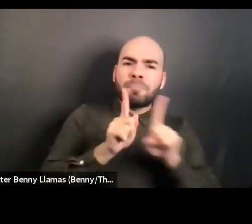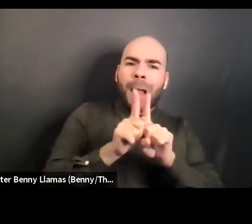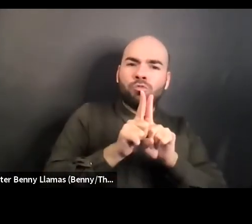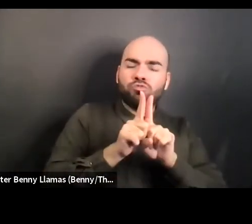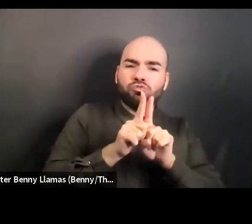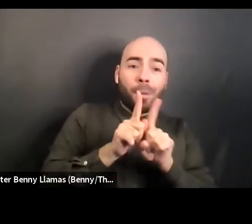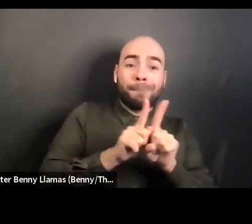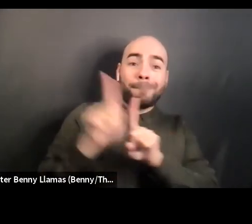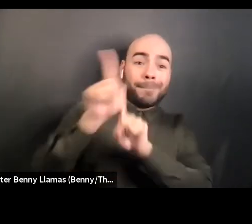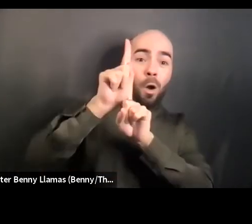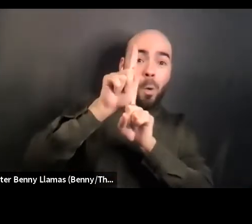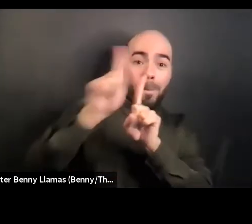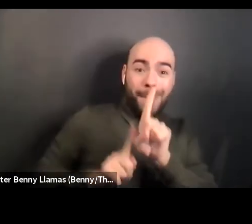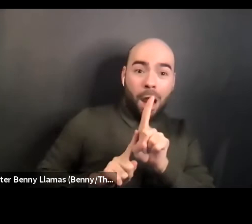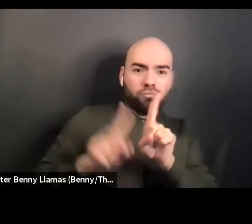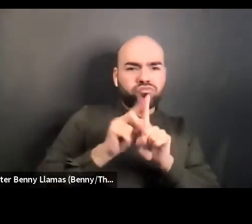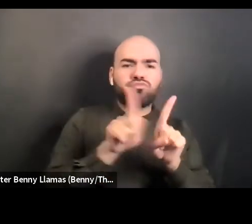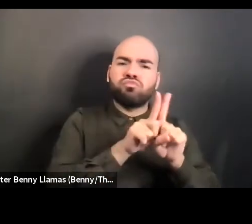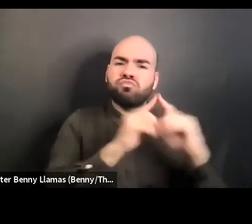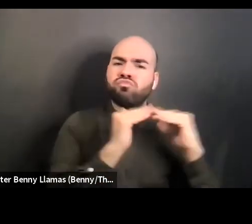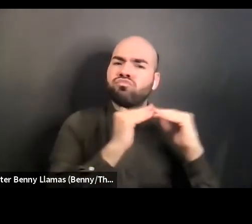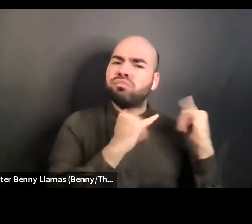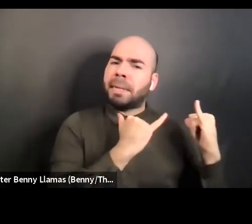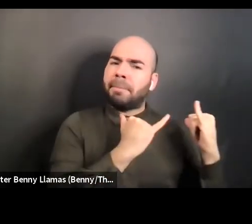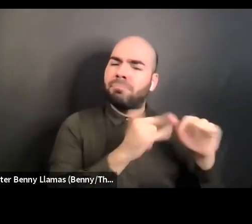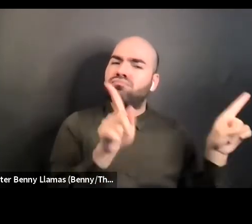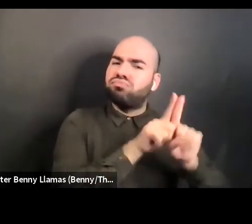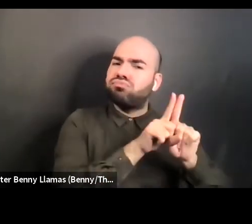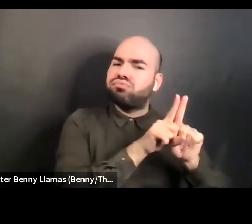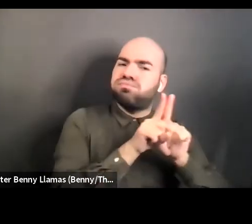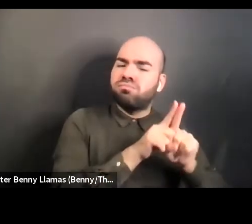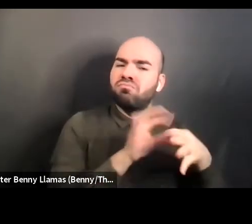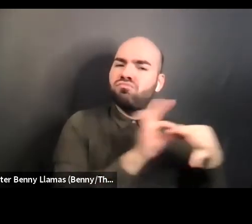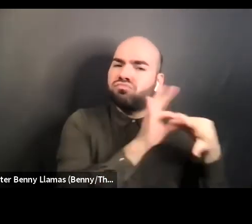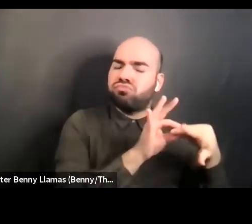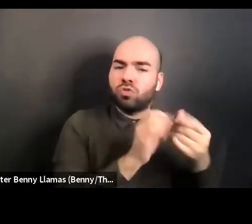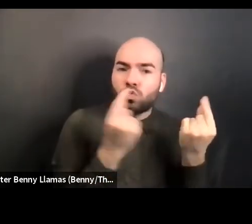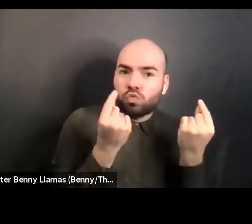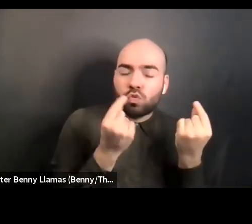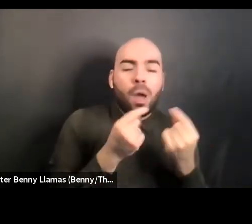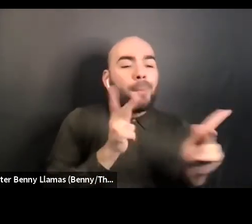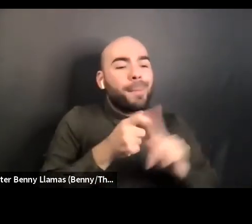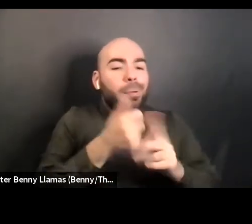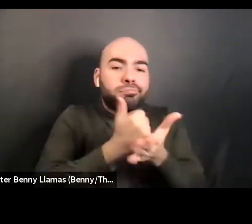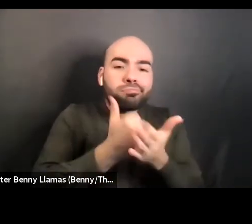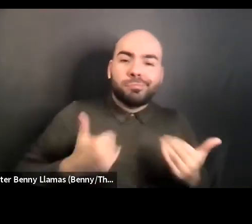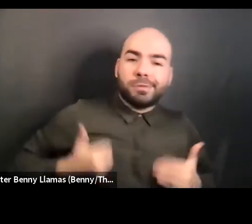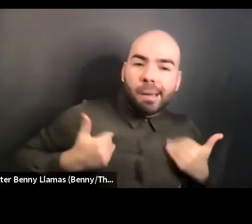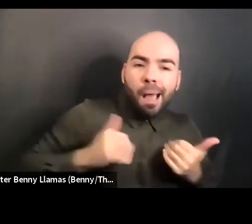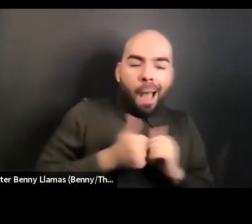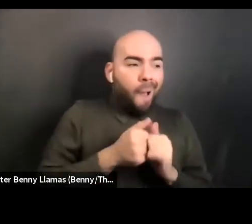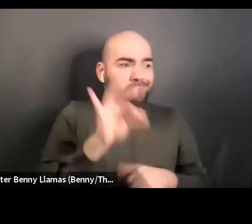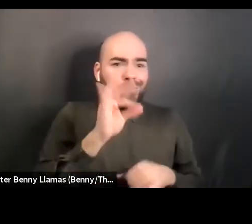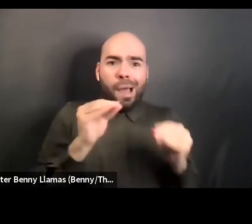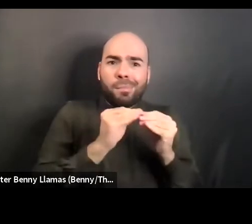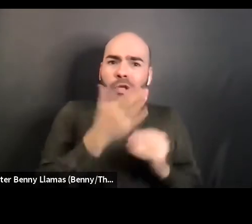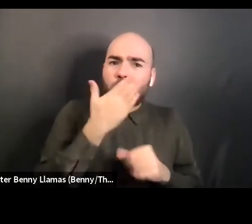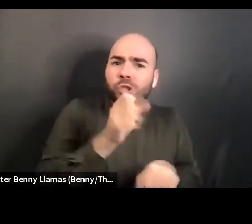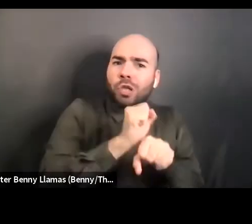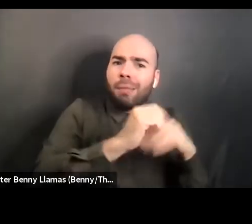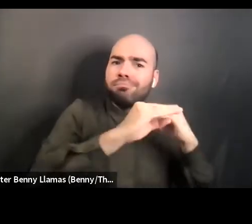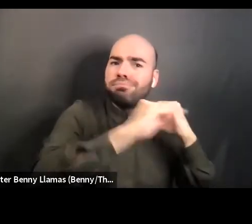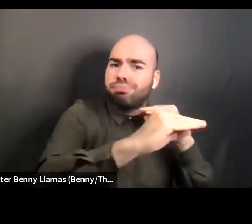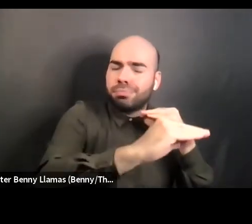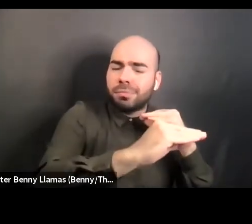I'll be moderating a roundtable conversation with some other young folks about their journeys to find stable employment. And we've got a great panel set up for